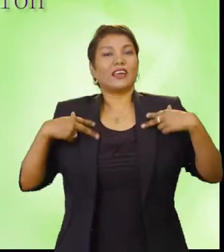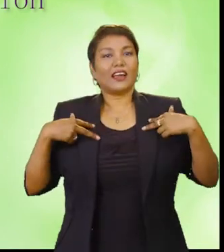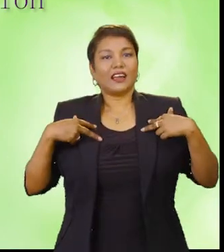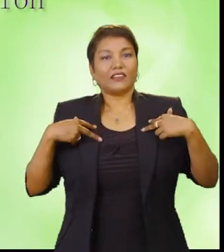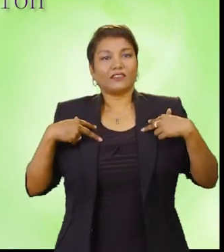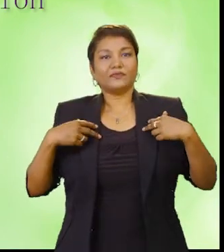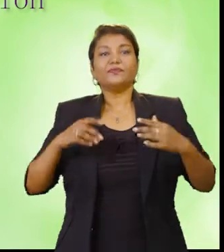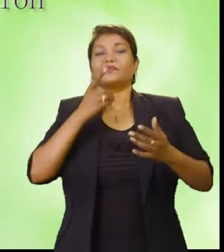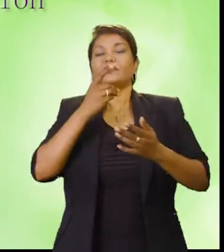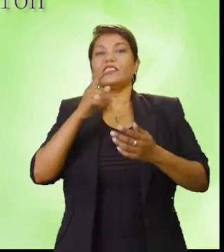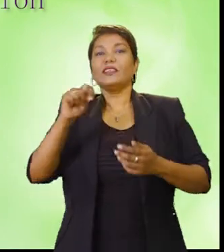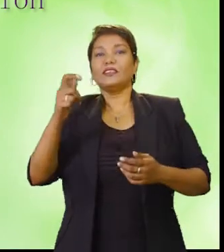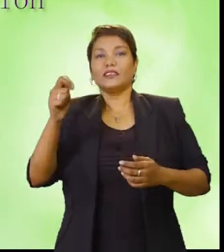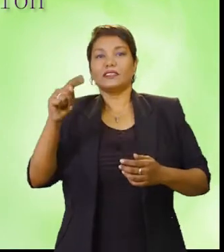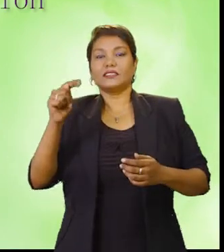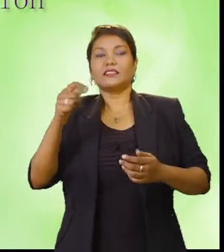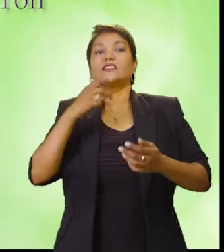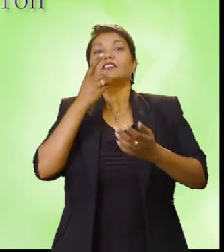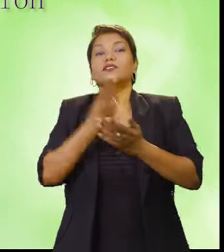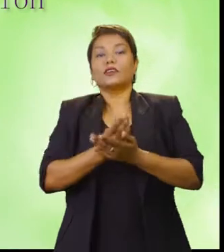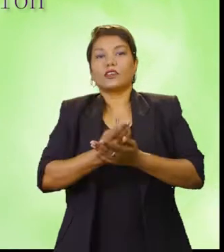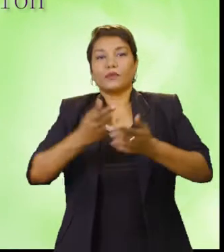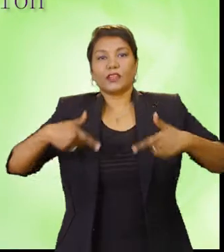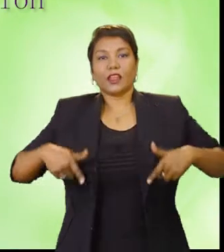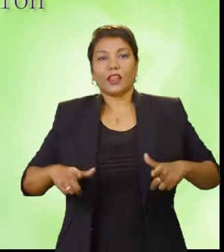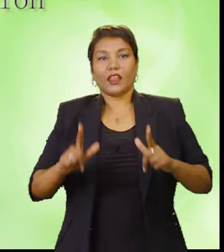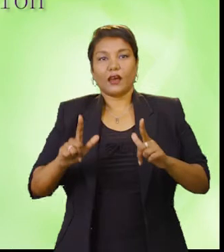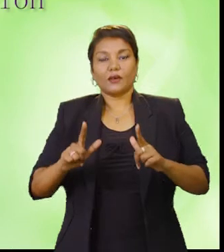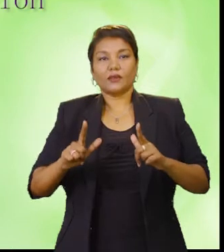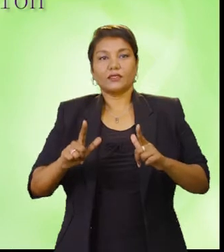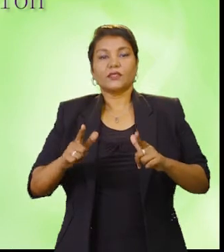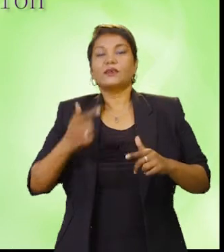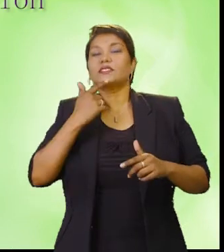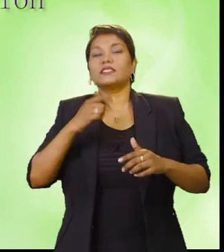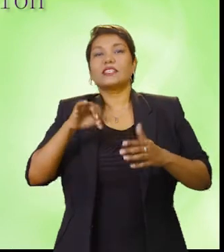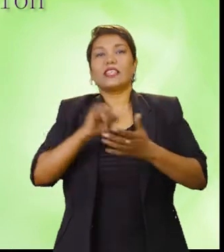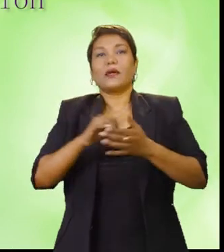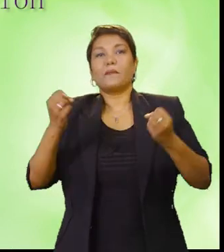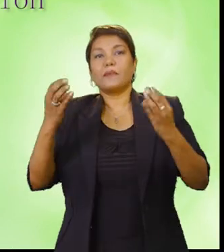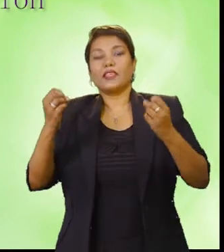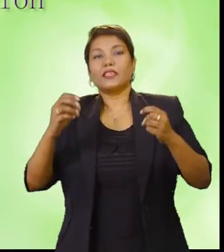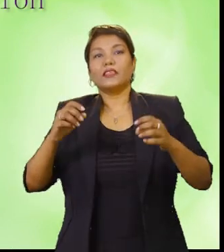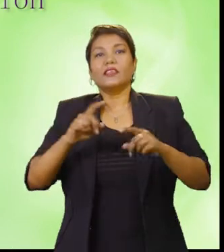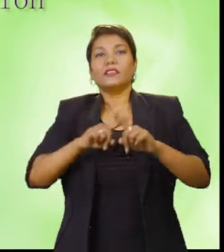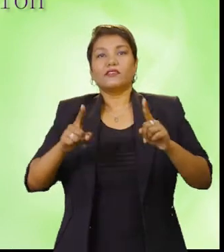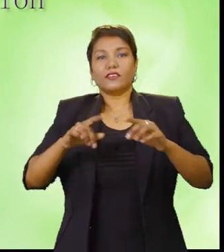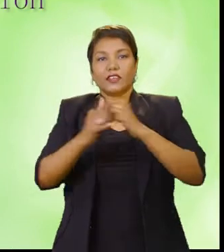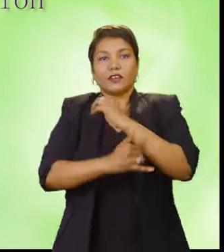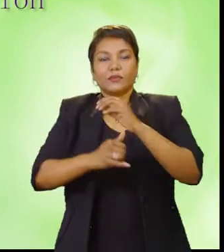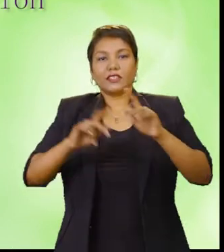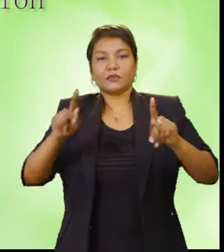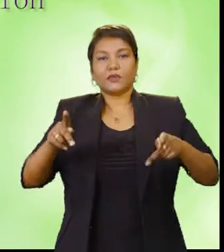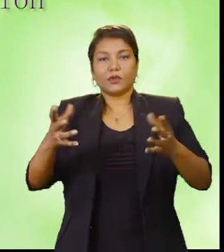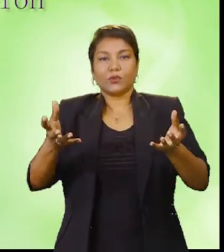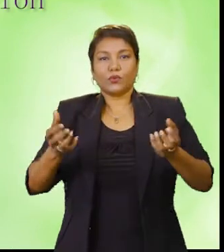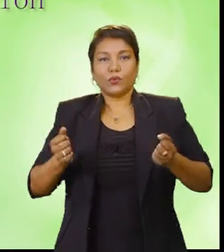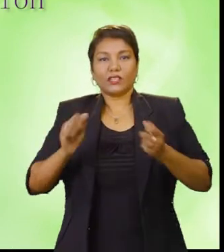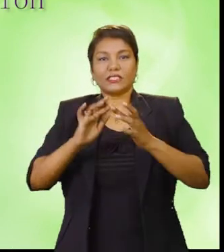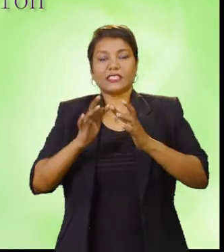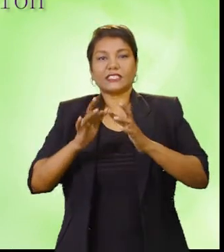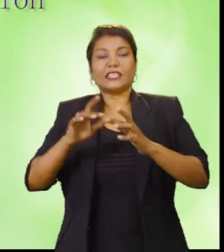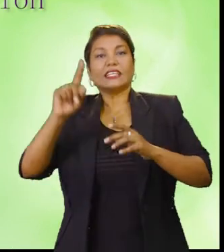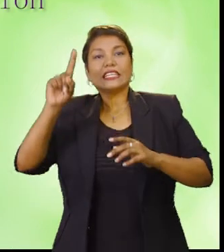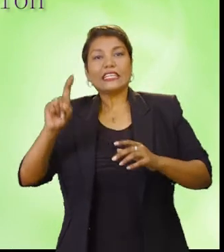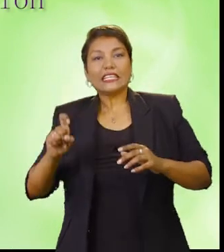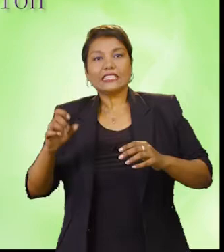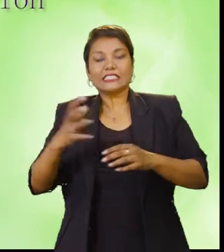high demand for spectrum for fixed and mobile broadband, fueled by the rapidly expanding need for broadband